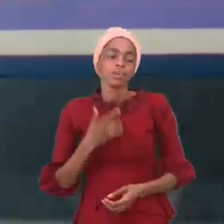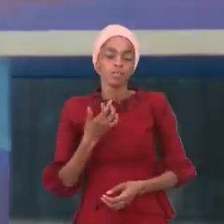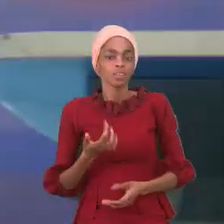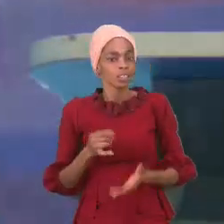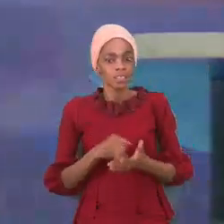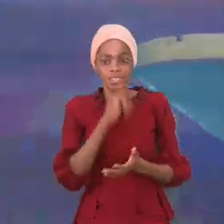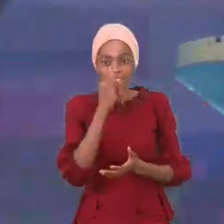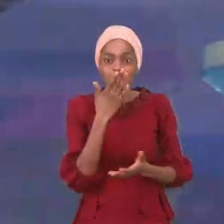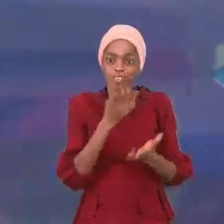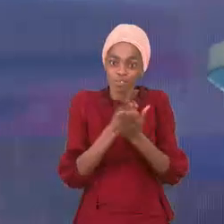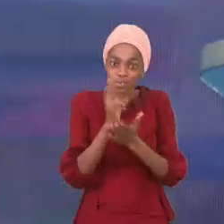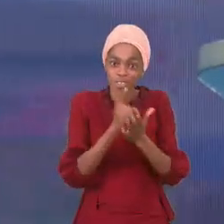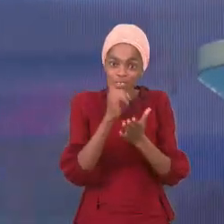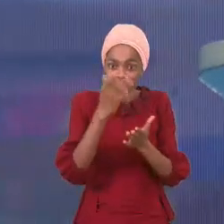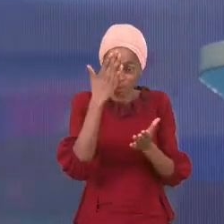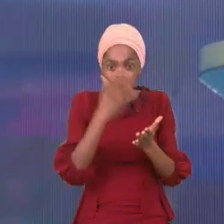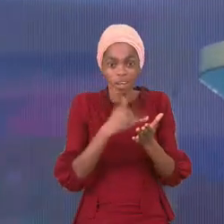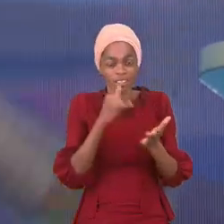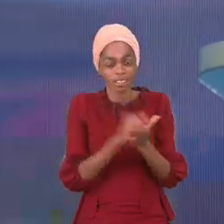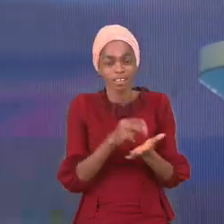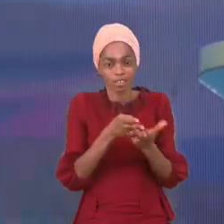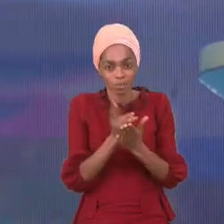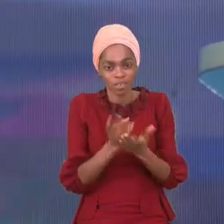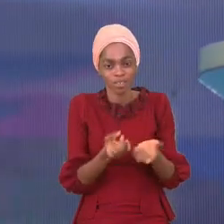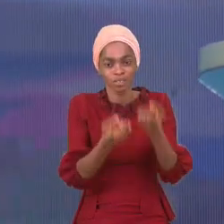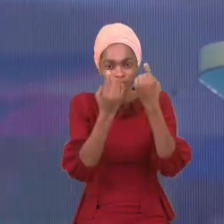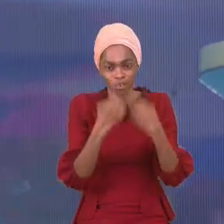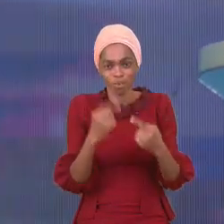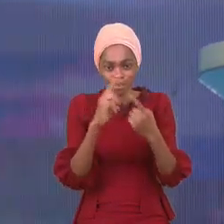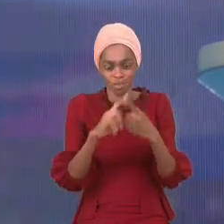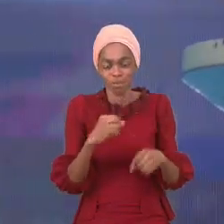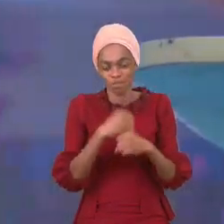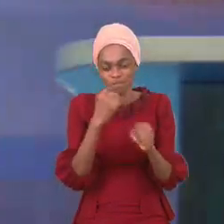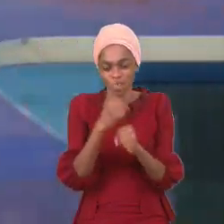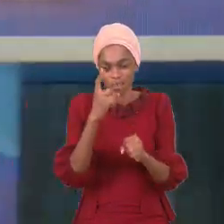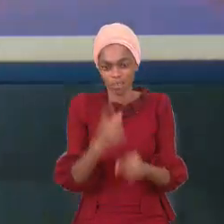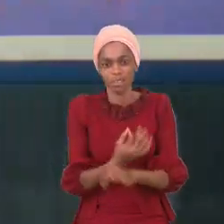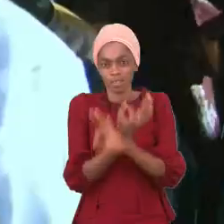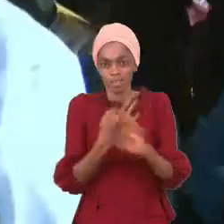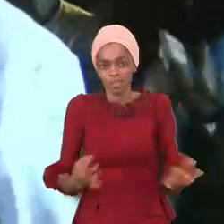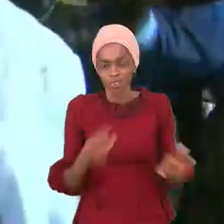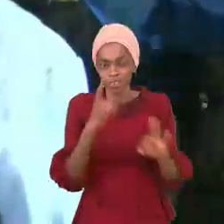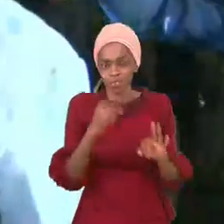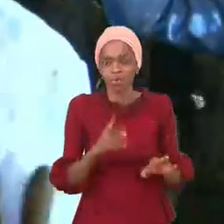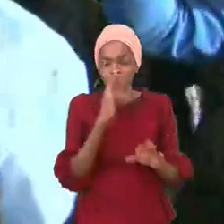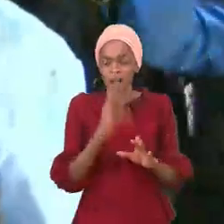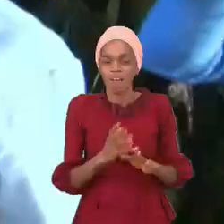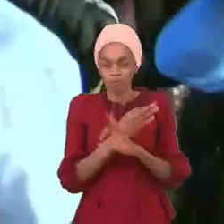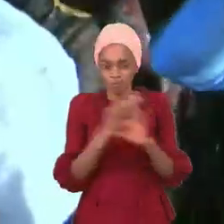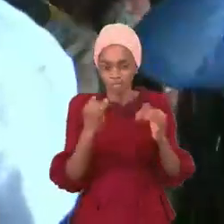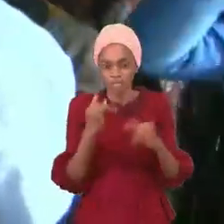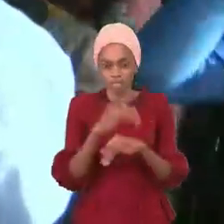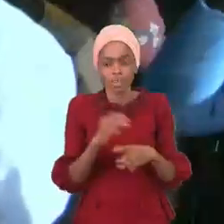truth that you know. And that truth comes to set you free. You're free tonight.